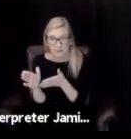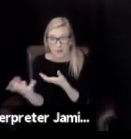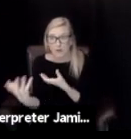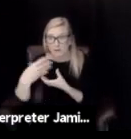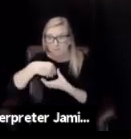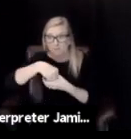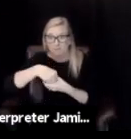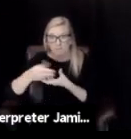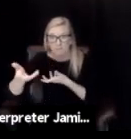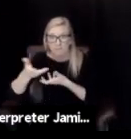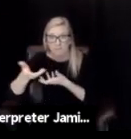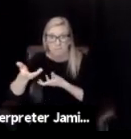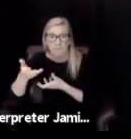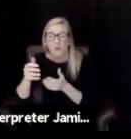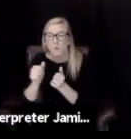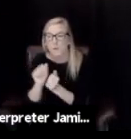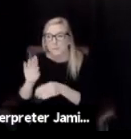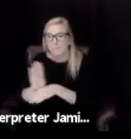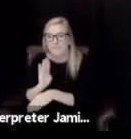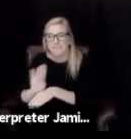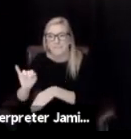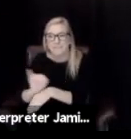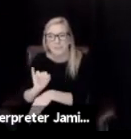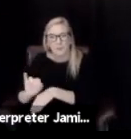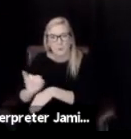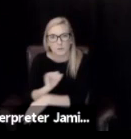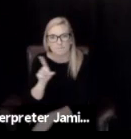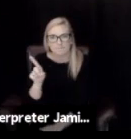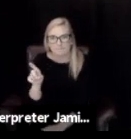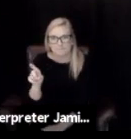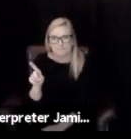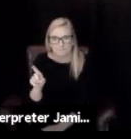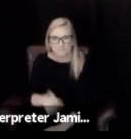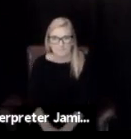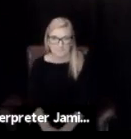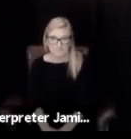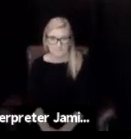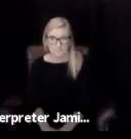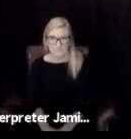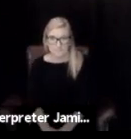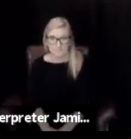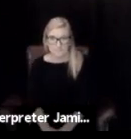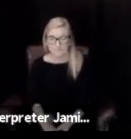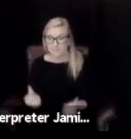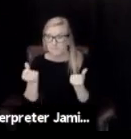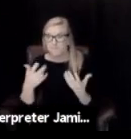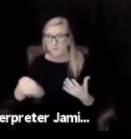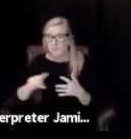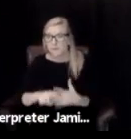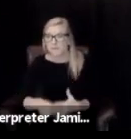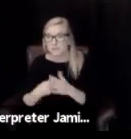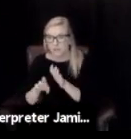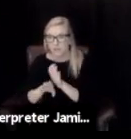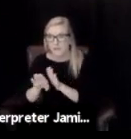engage, Shelby, whenever you're ready. Yep, thank you, Shelby. To engage in the business industry. How many of you have started developing a